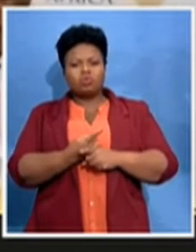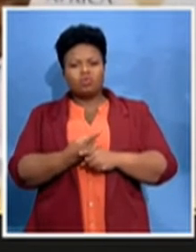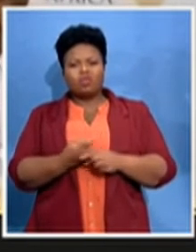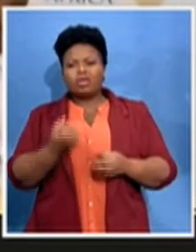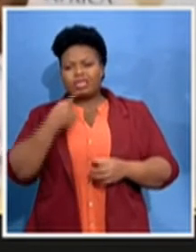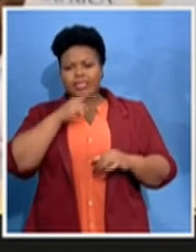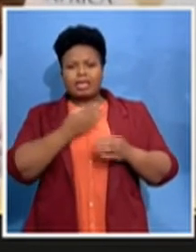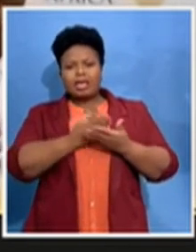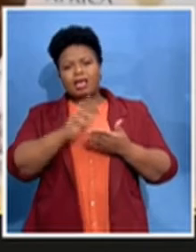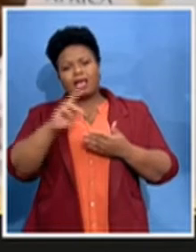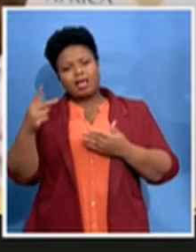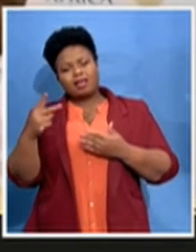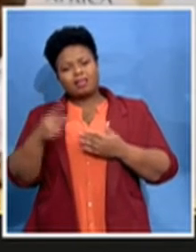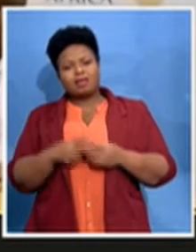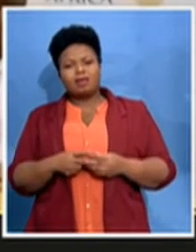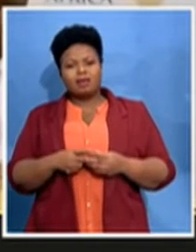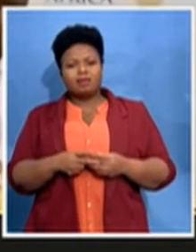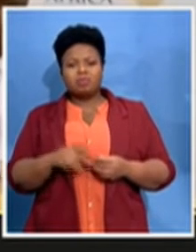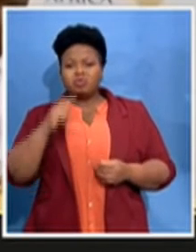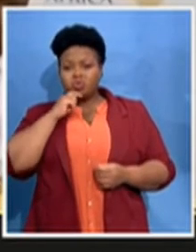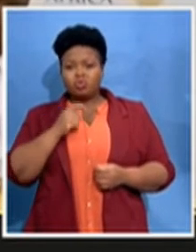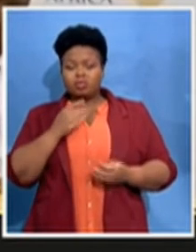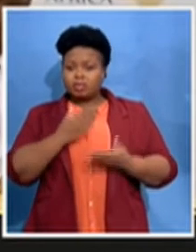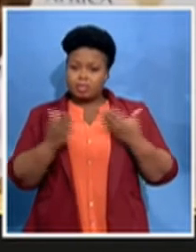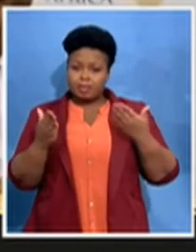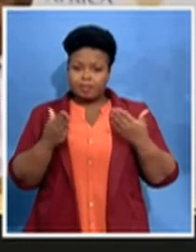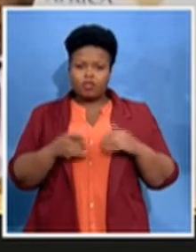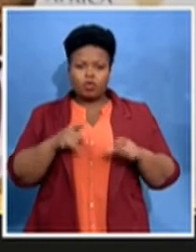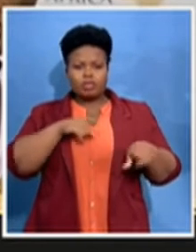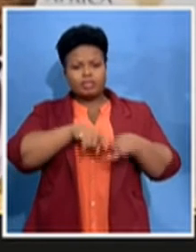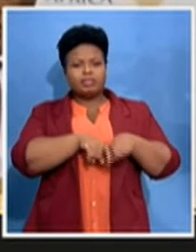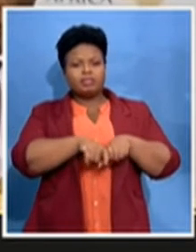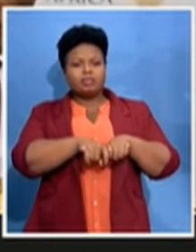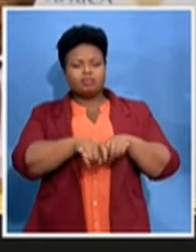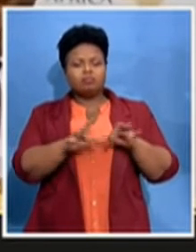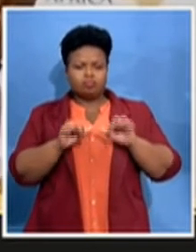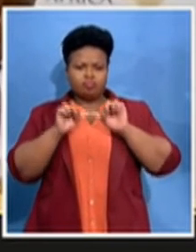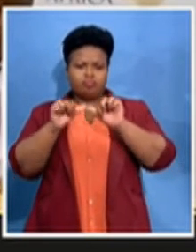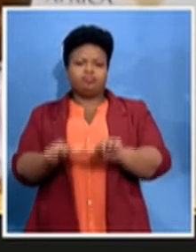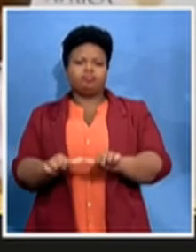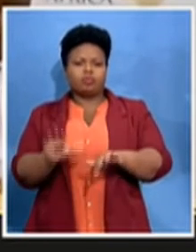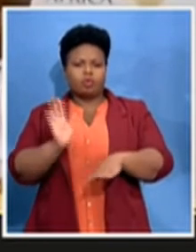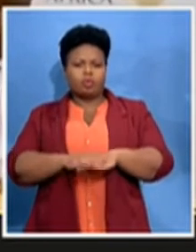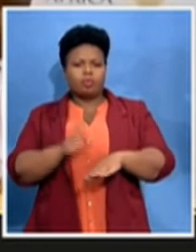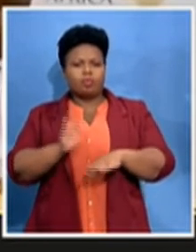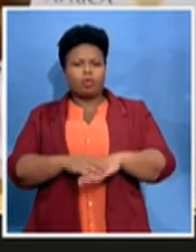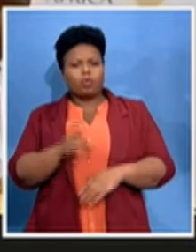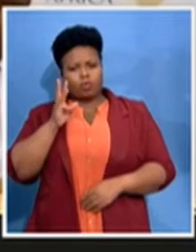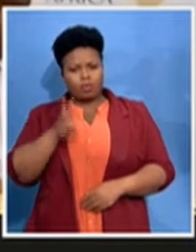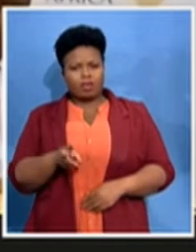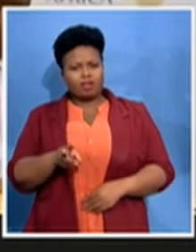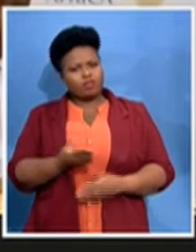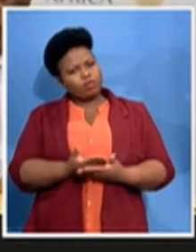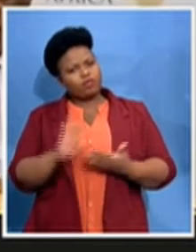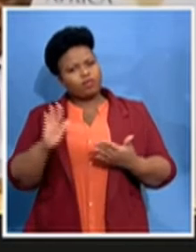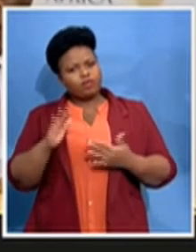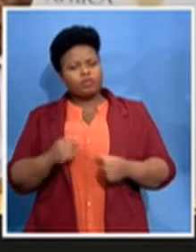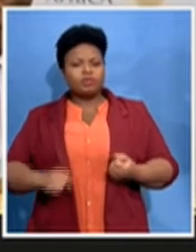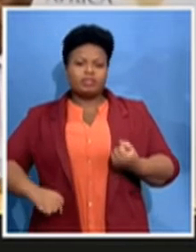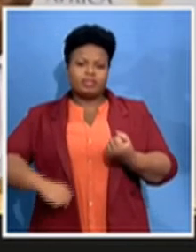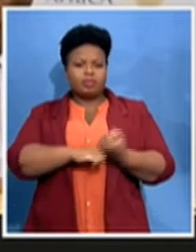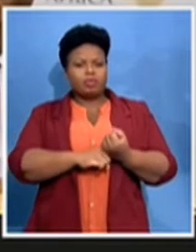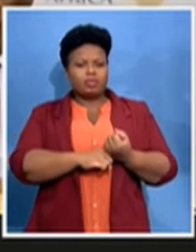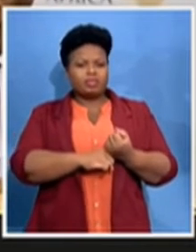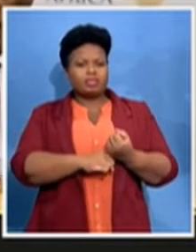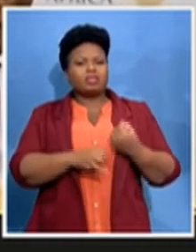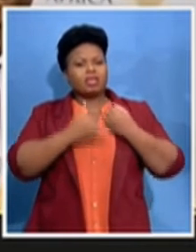uptaking, and we are also continuing to roll them out and support member states to increase that level of testing,